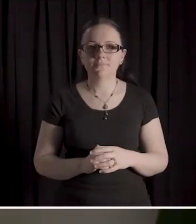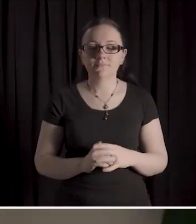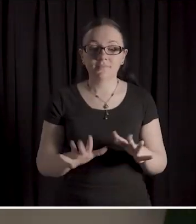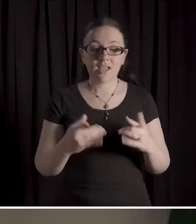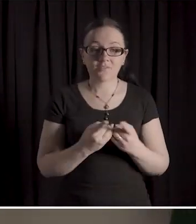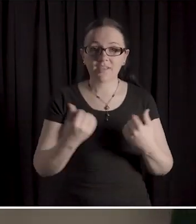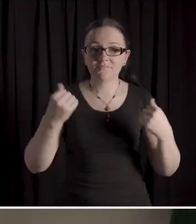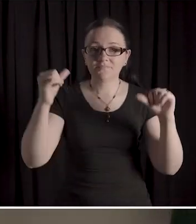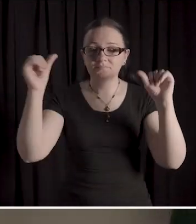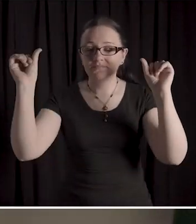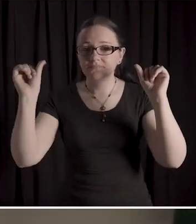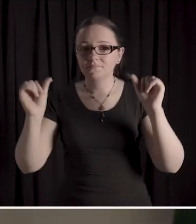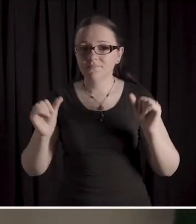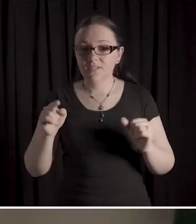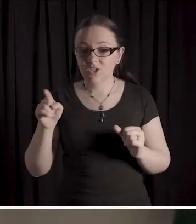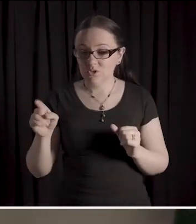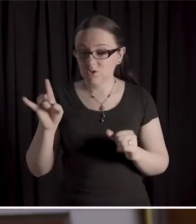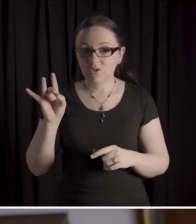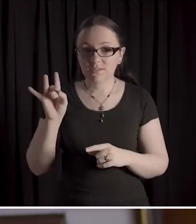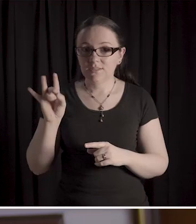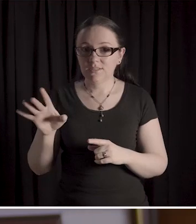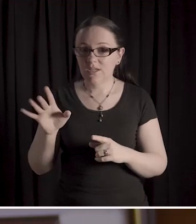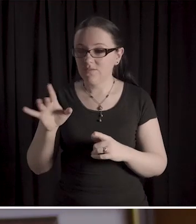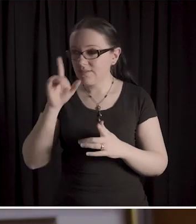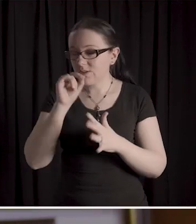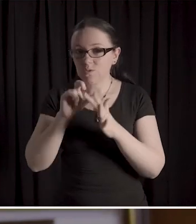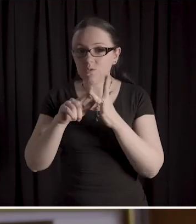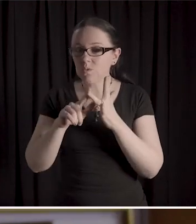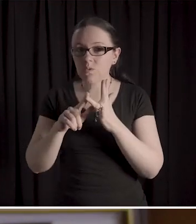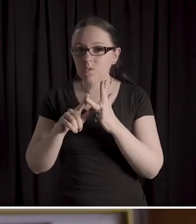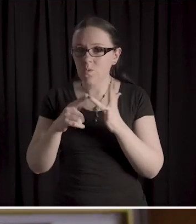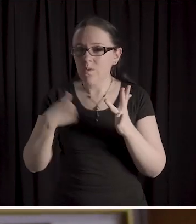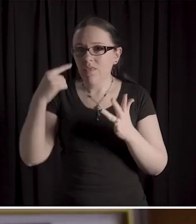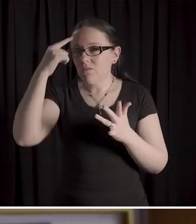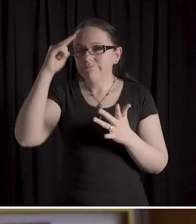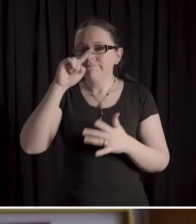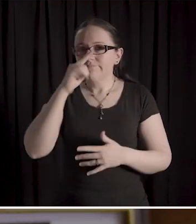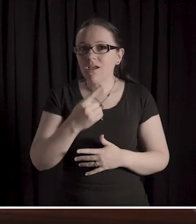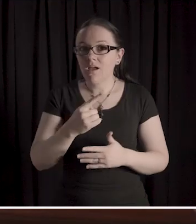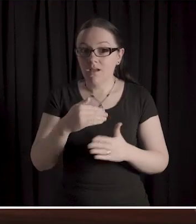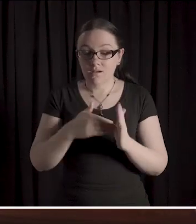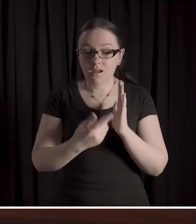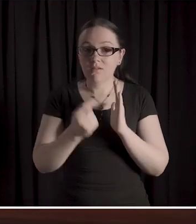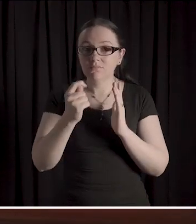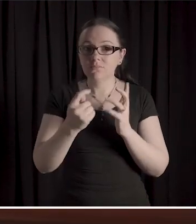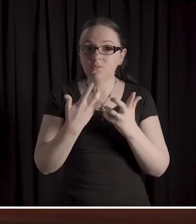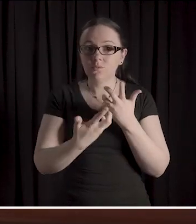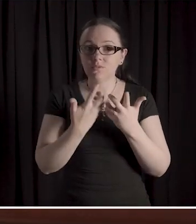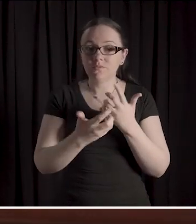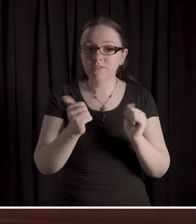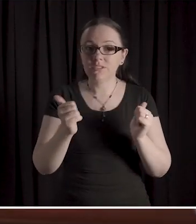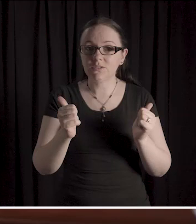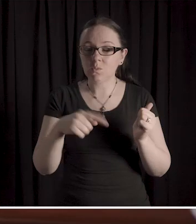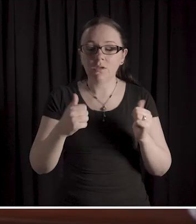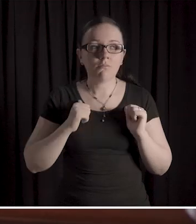All her achievement, which I never think that she can do this. And now she nearly finished her uni. It is a